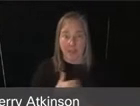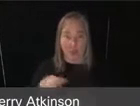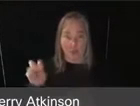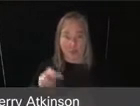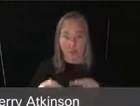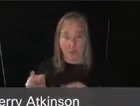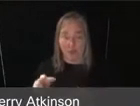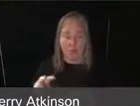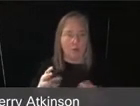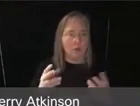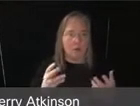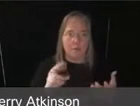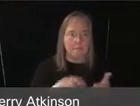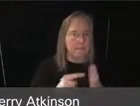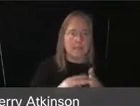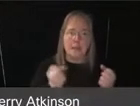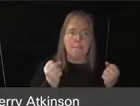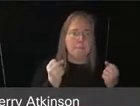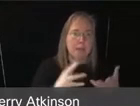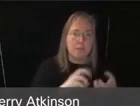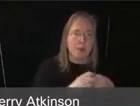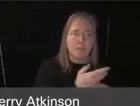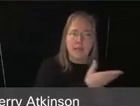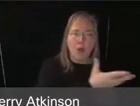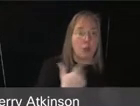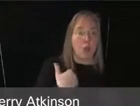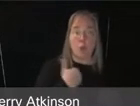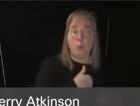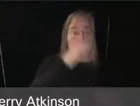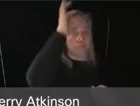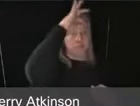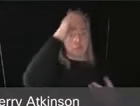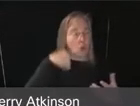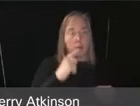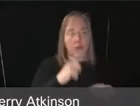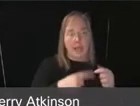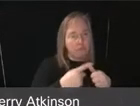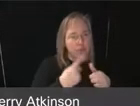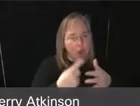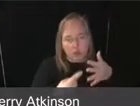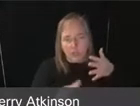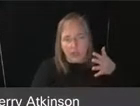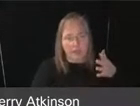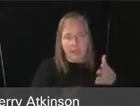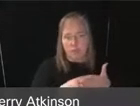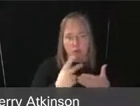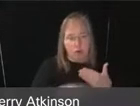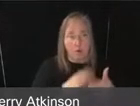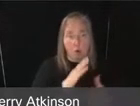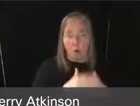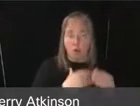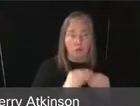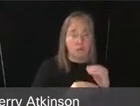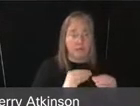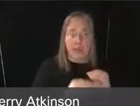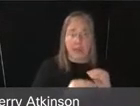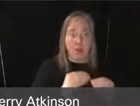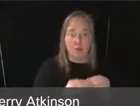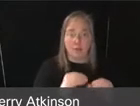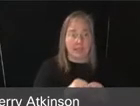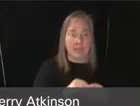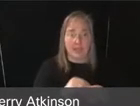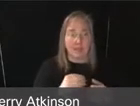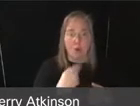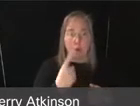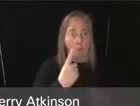about. Granted, like we cannot prioritize and program all these repairs in any one given